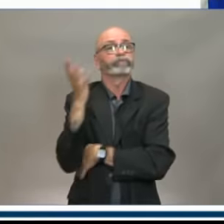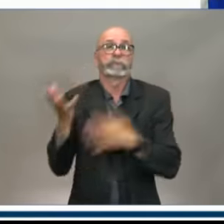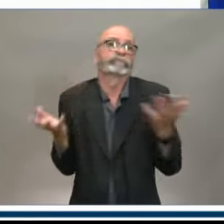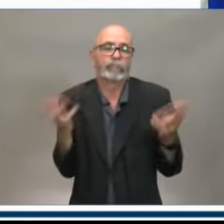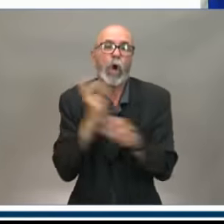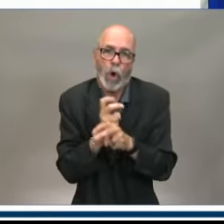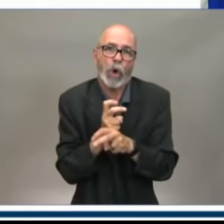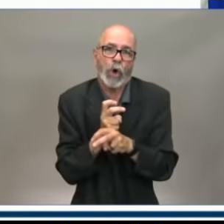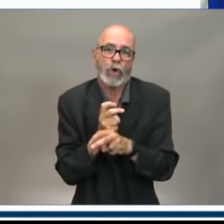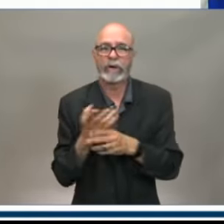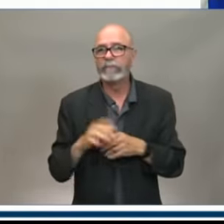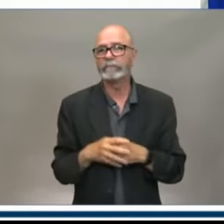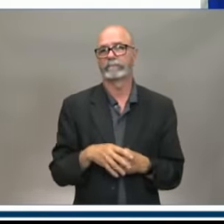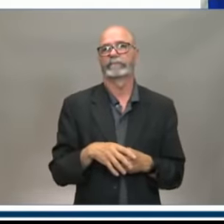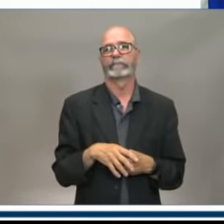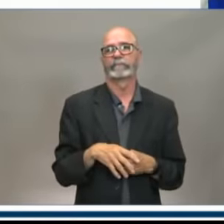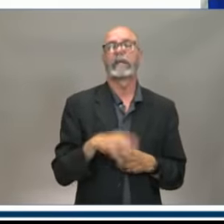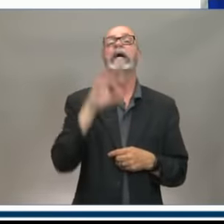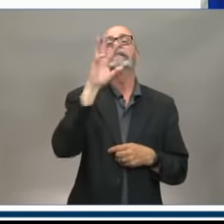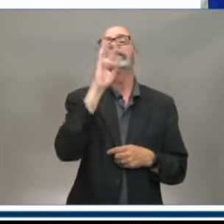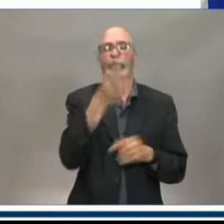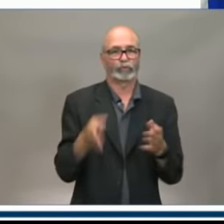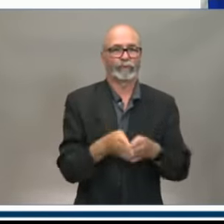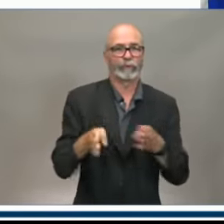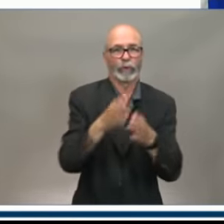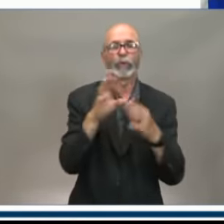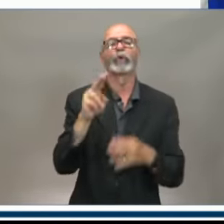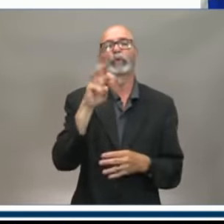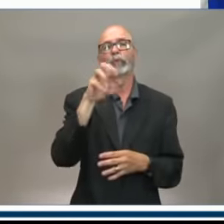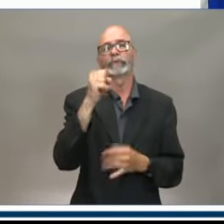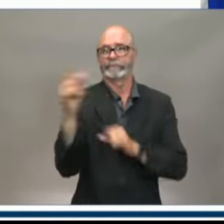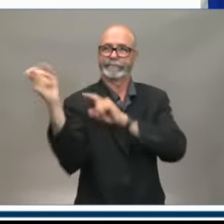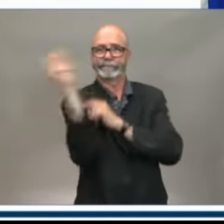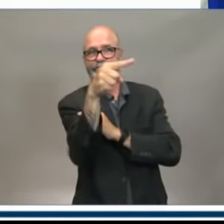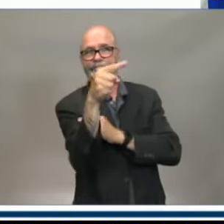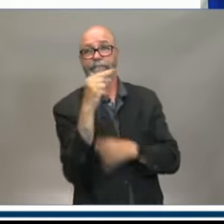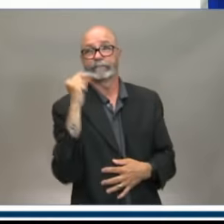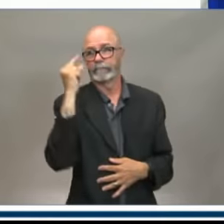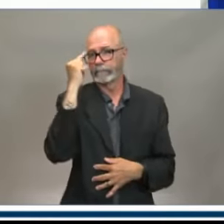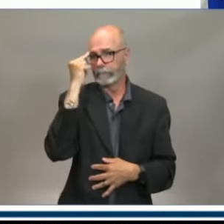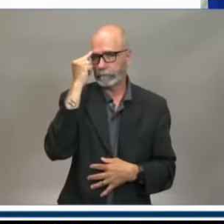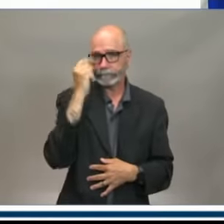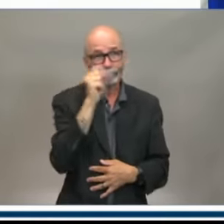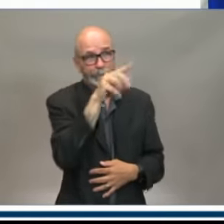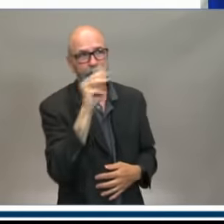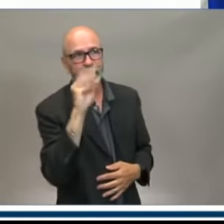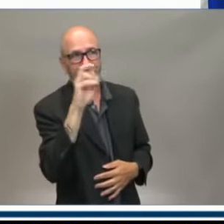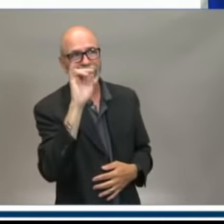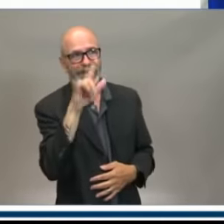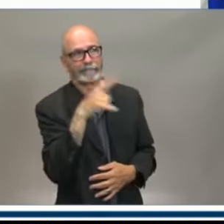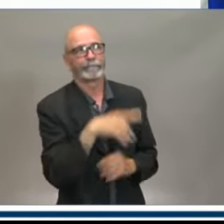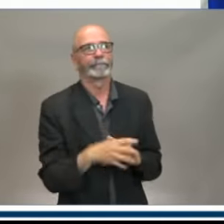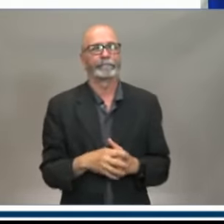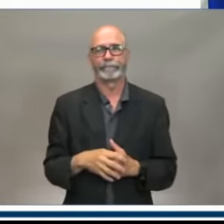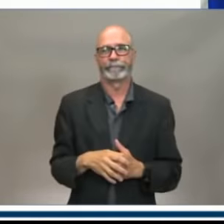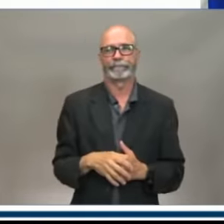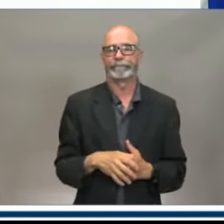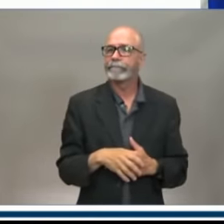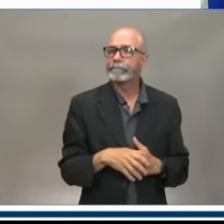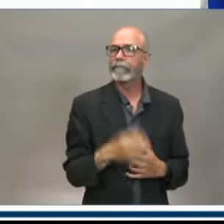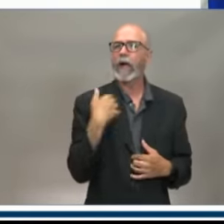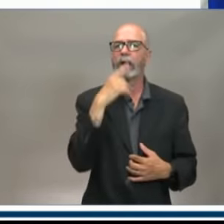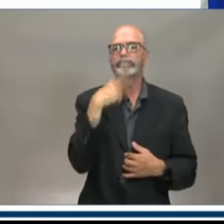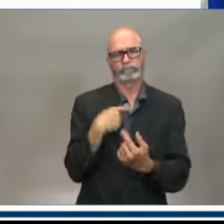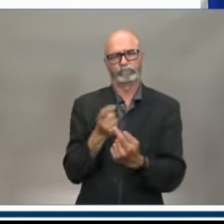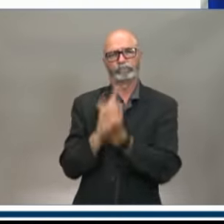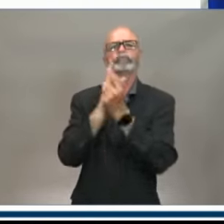Thank you. I have a question for the Premier. Mr. Premier, I asked this question of the doctor recently from the public health perspective.